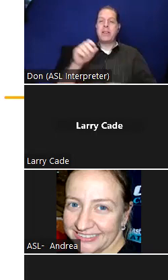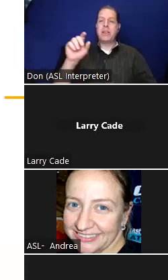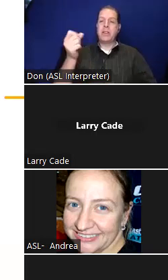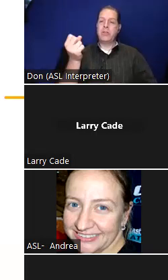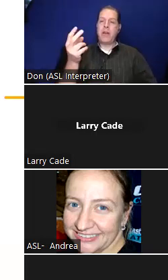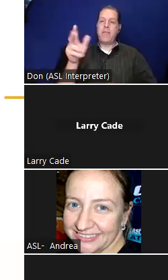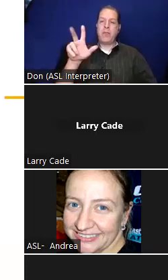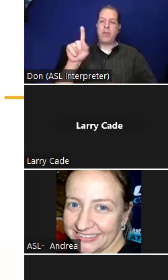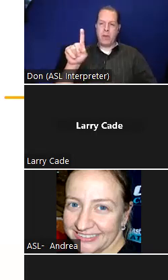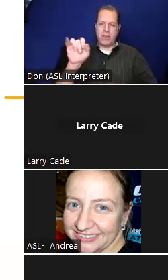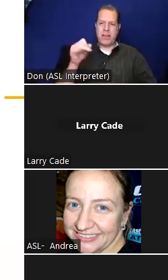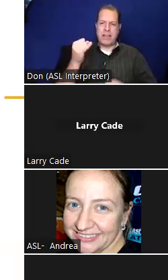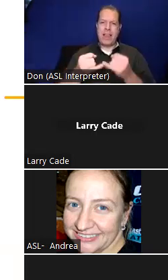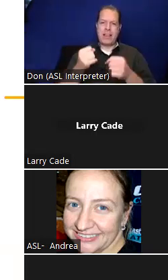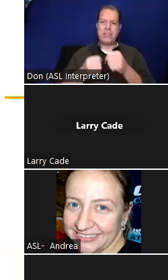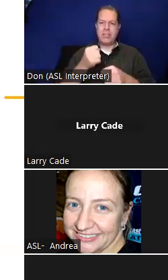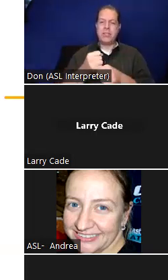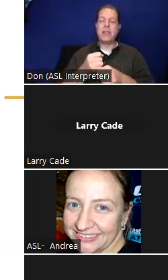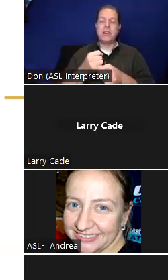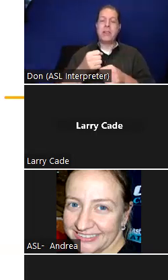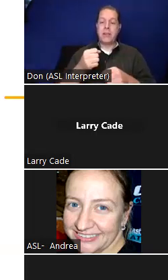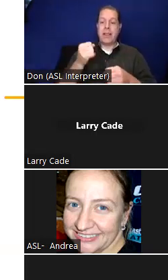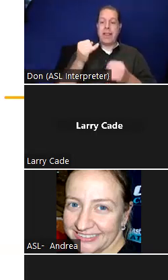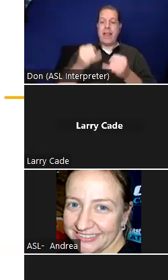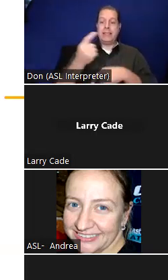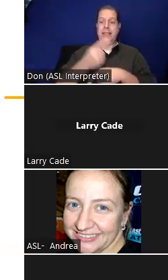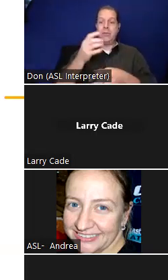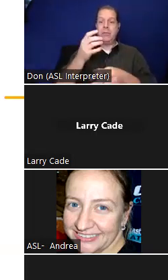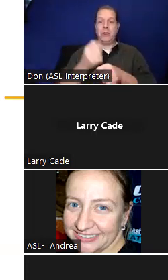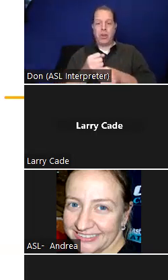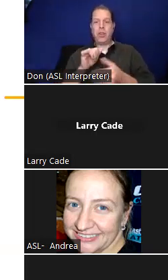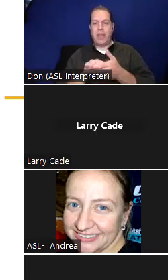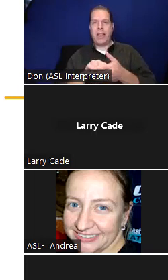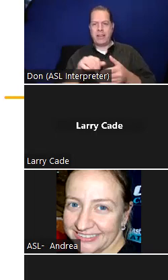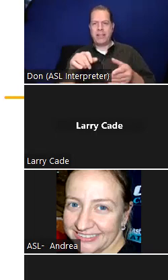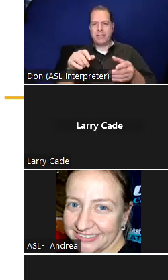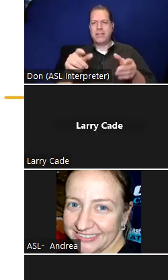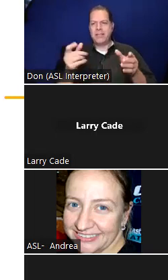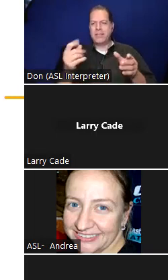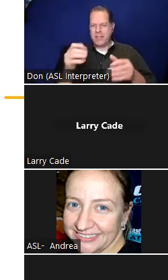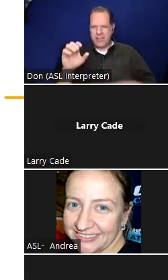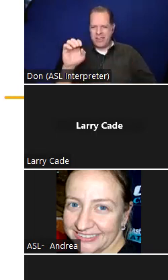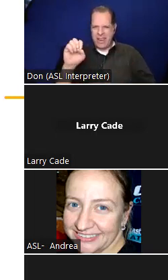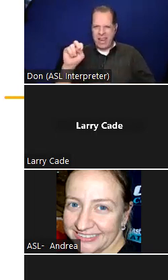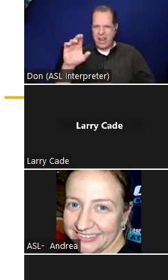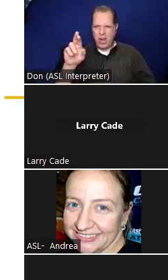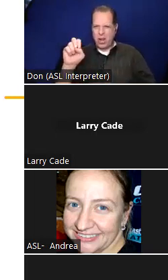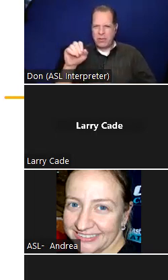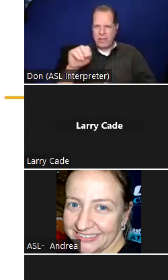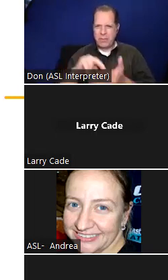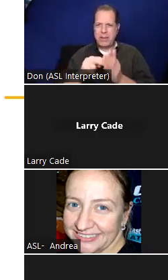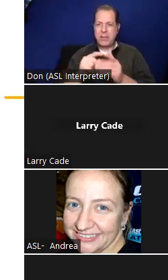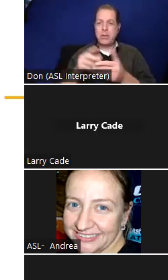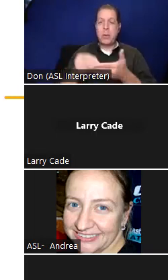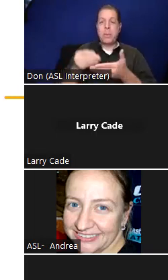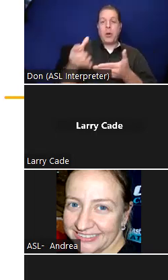12/31, is the last day to incur services. And incur, in case employees ask you that question, it really means to